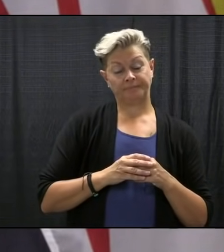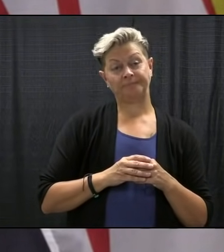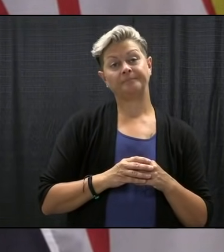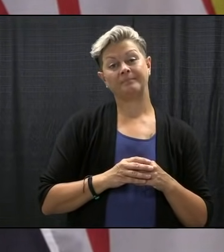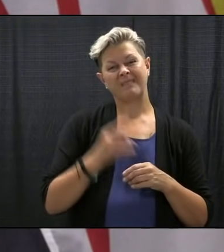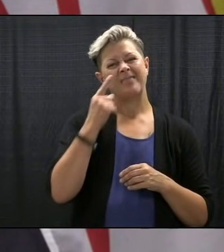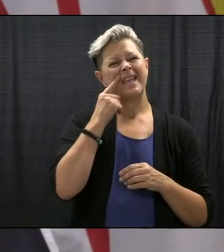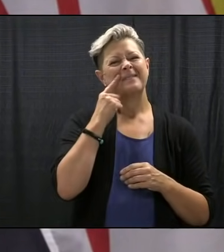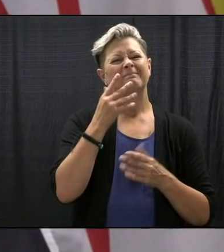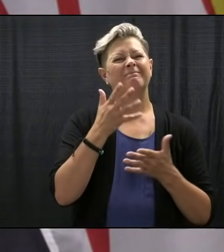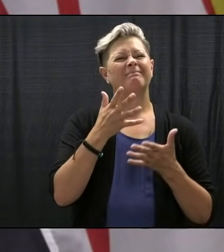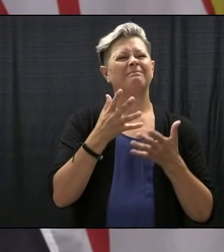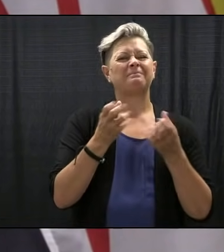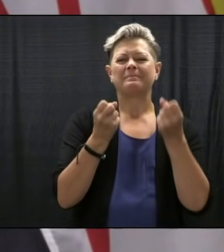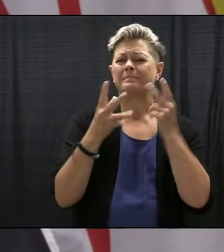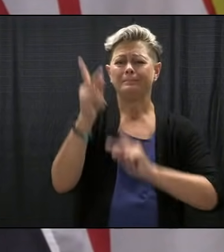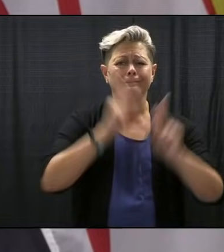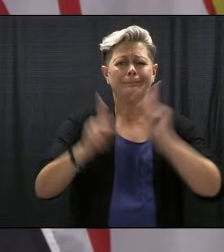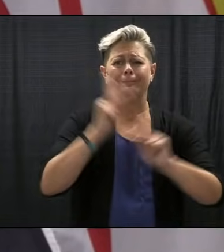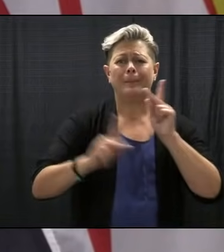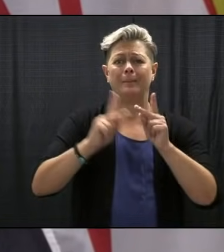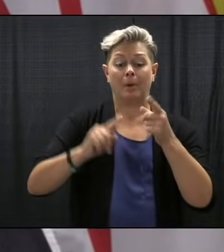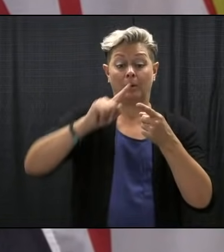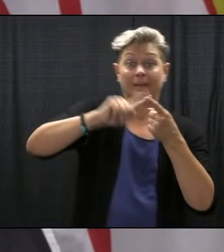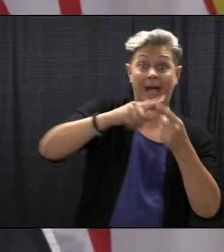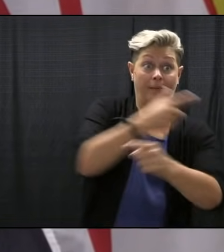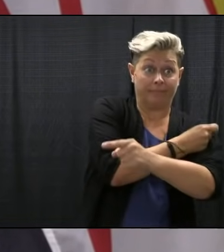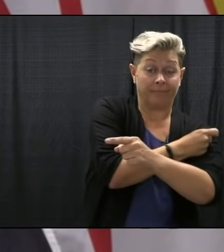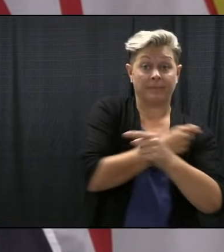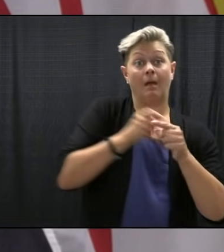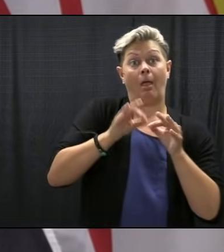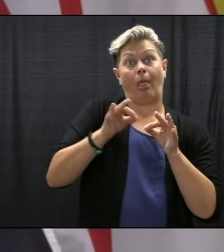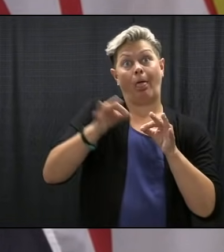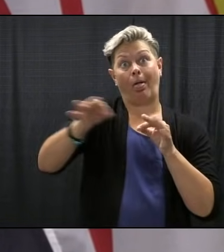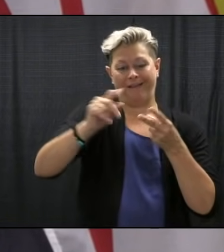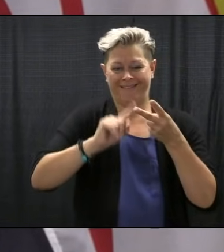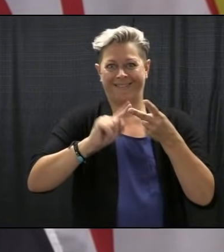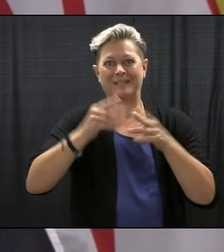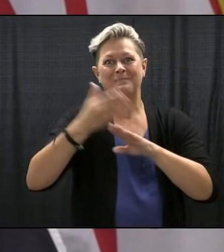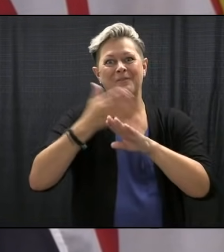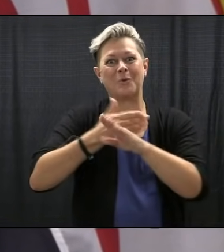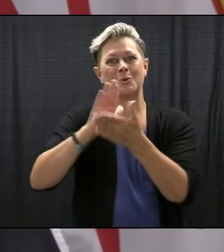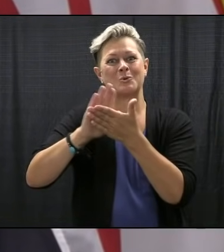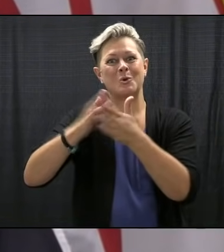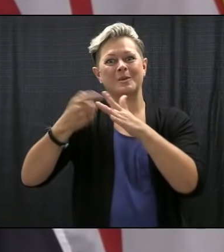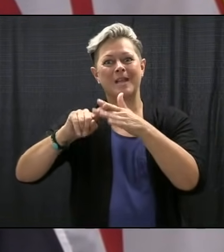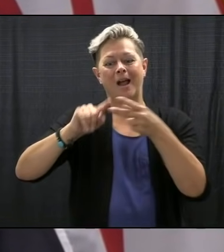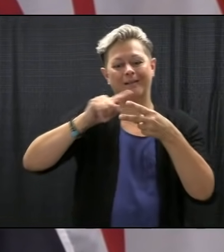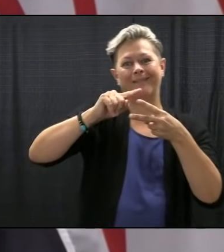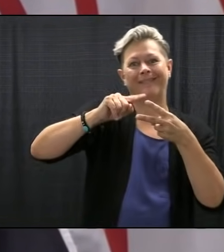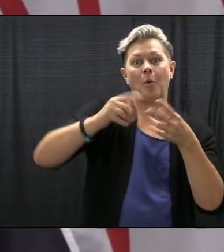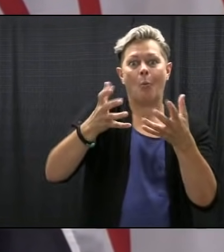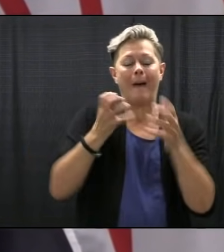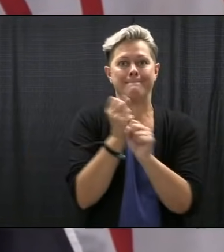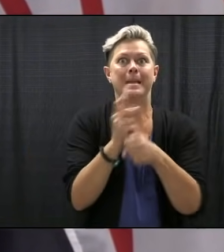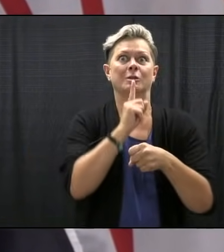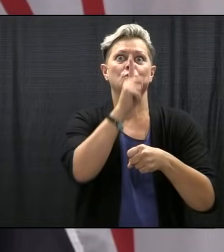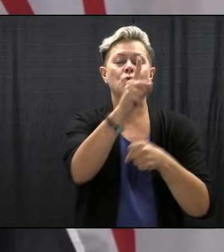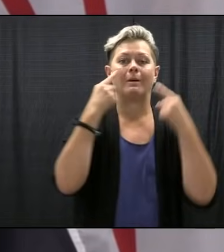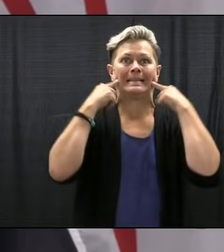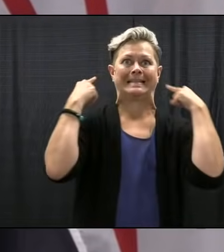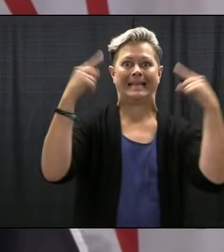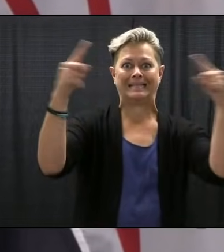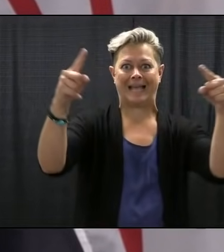trying to wait as long as they could between doses before the start of school to try to ensure that the immune protection was